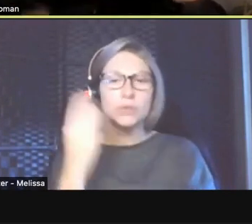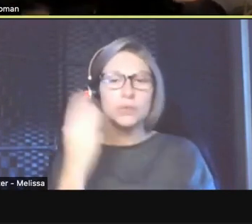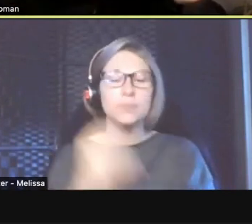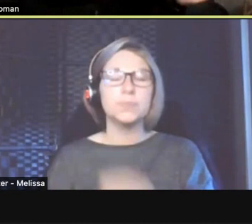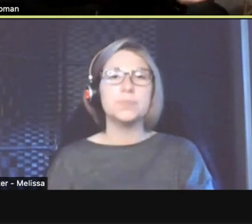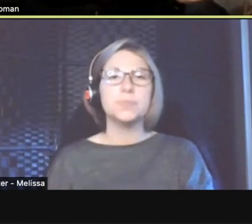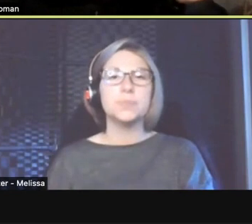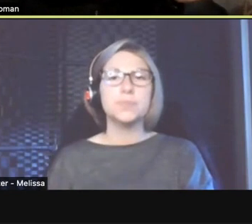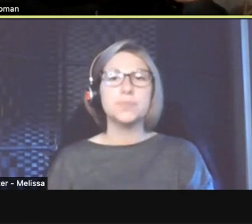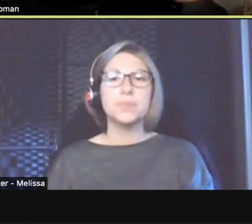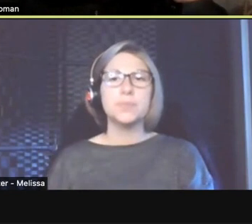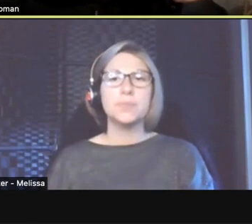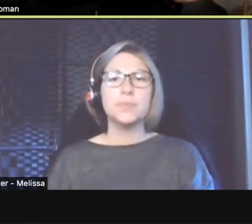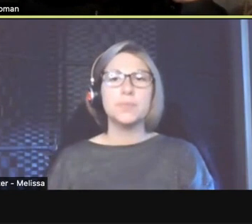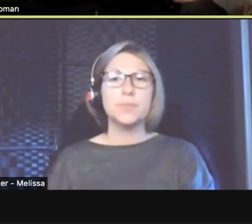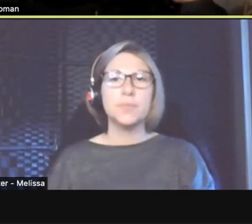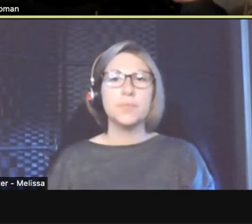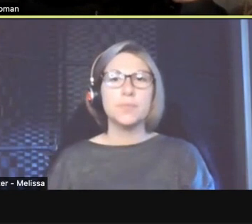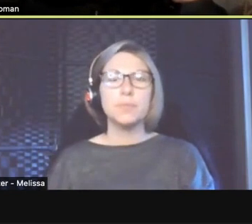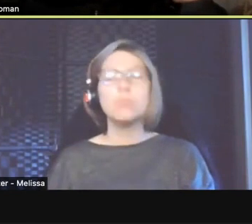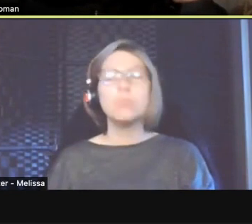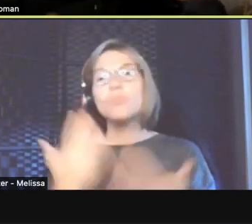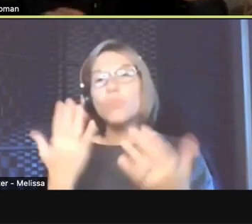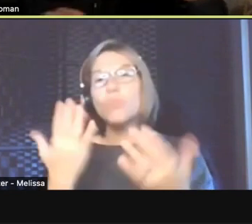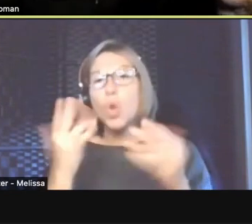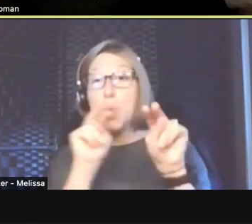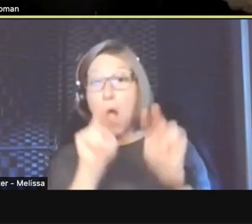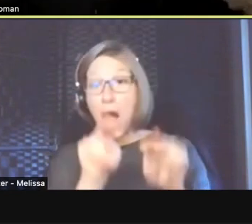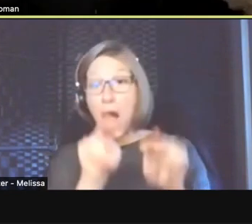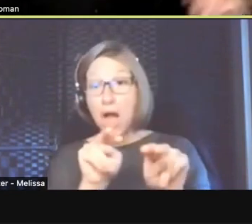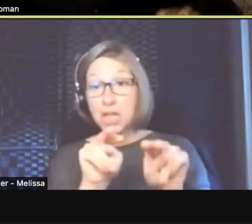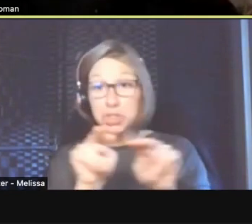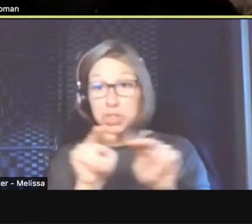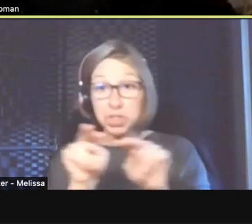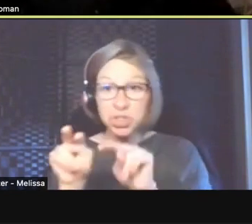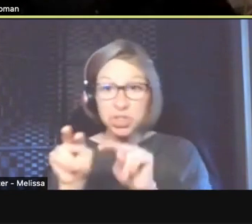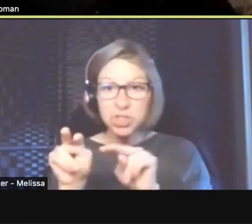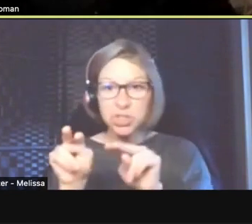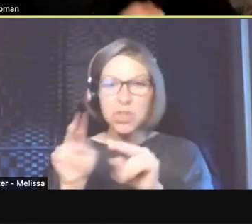Just watch it, and then we'll talk about it for a moment.